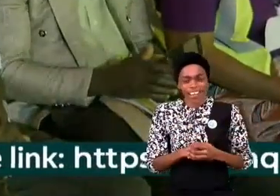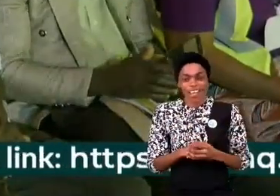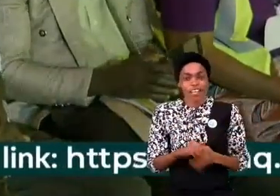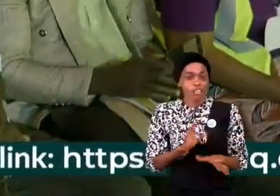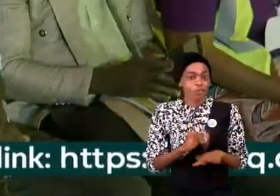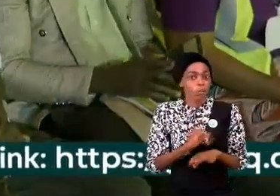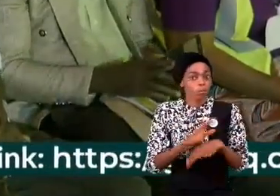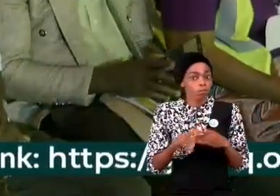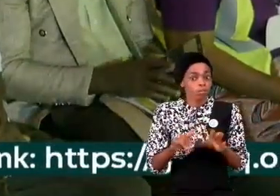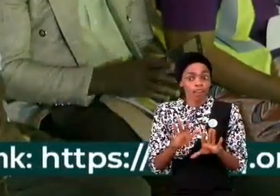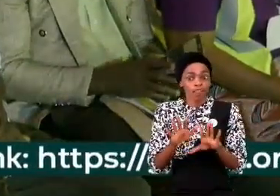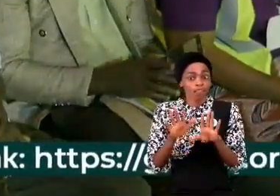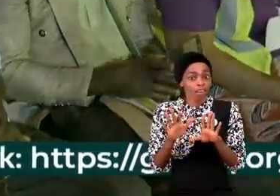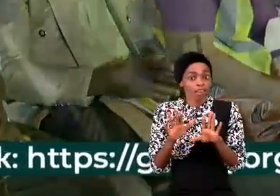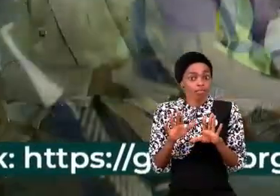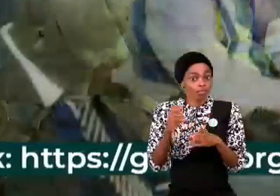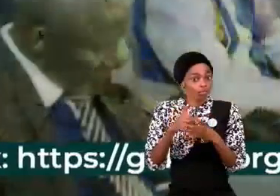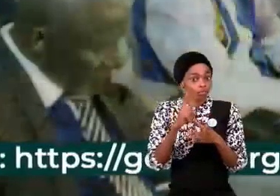Okay.